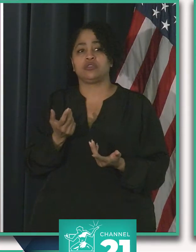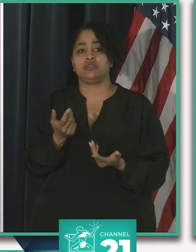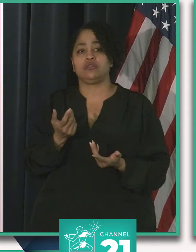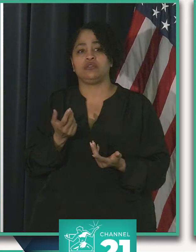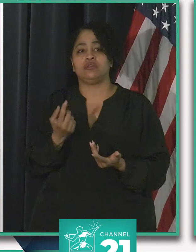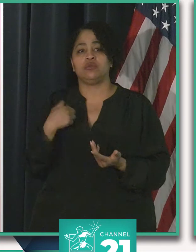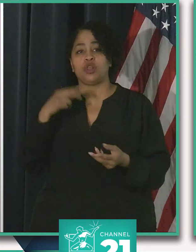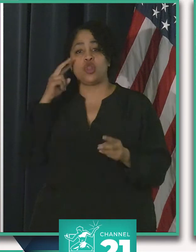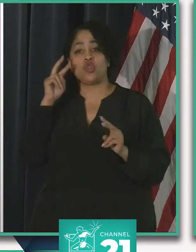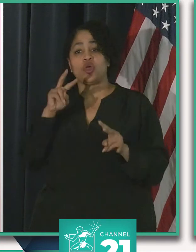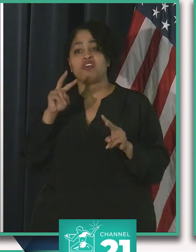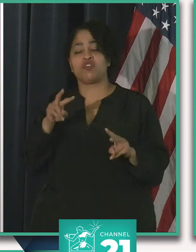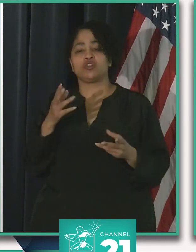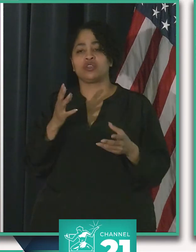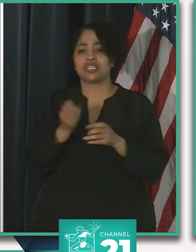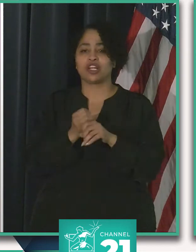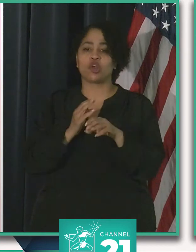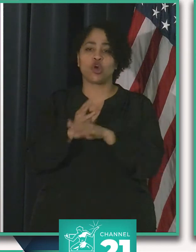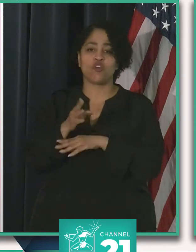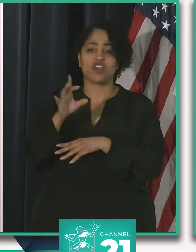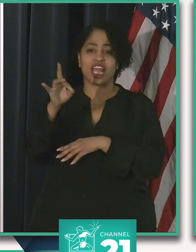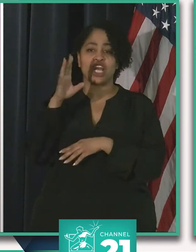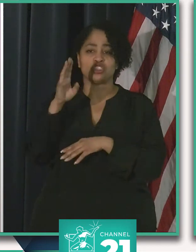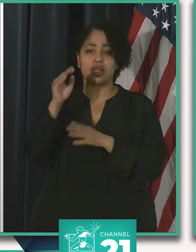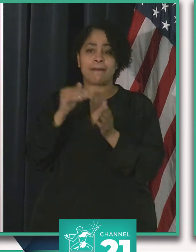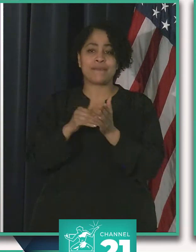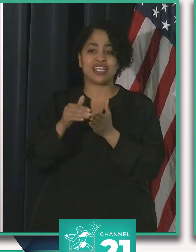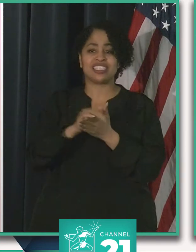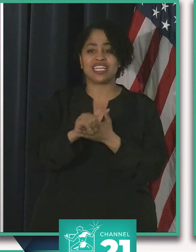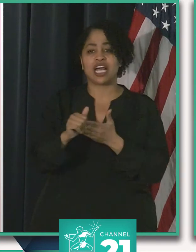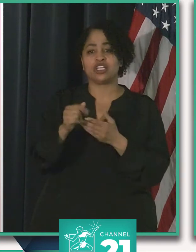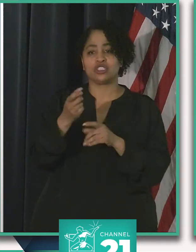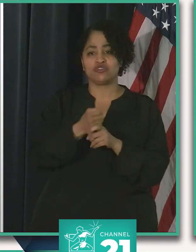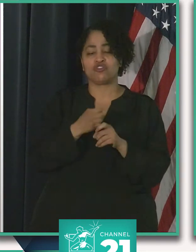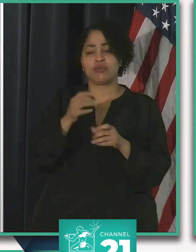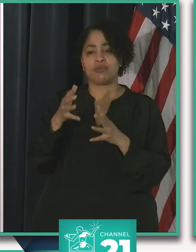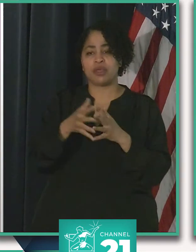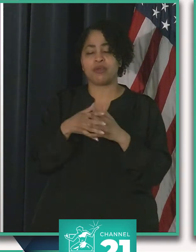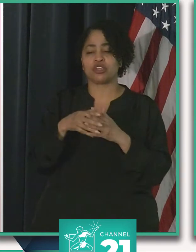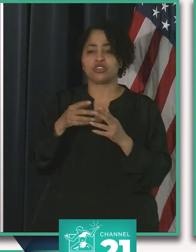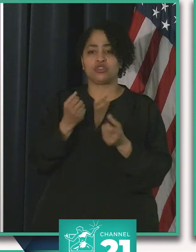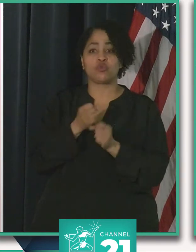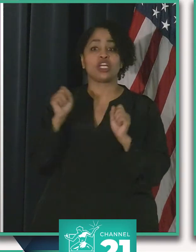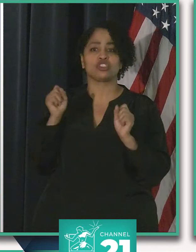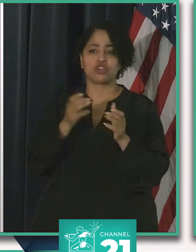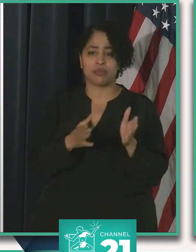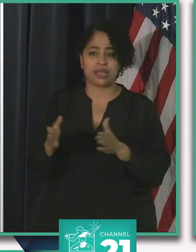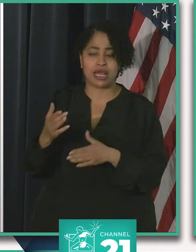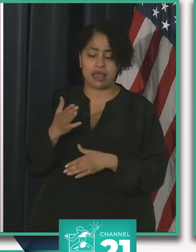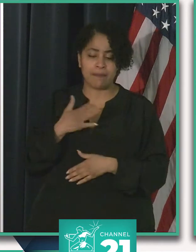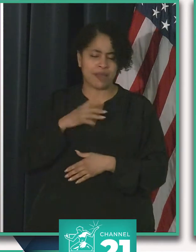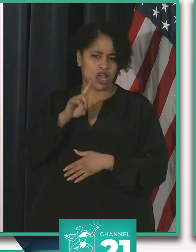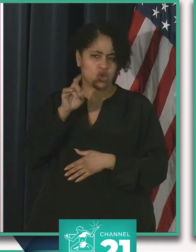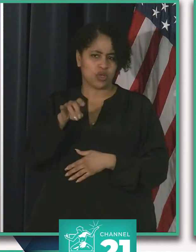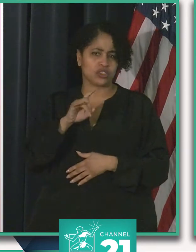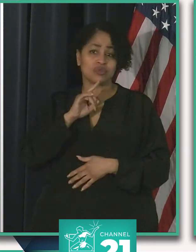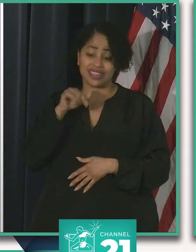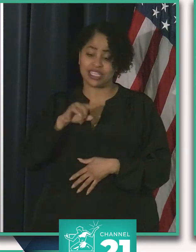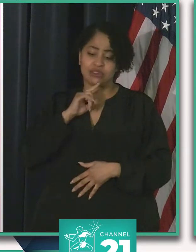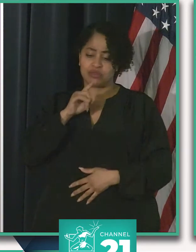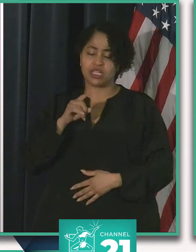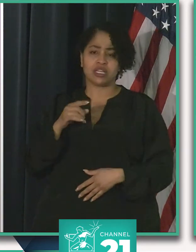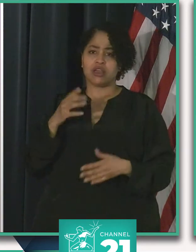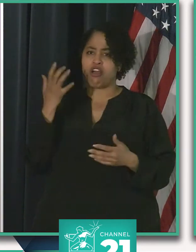what we're looking forward to is getting over $800 million from the American Rescue Plan. So my question is, you know, this is an